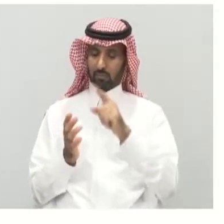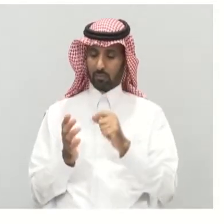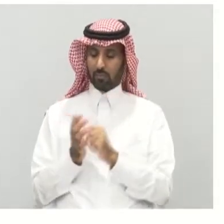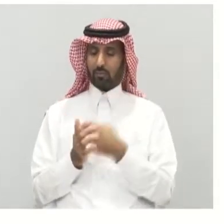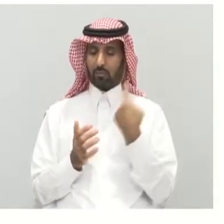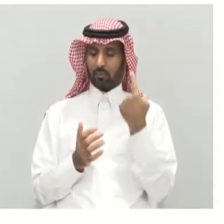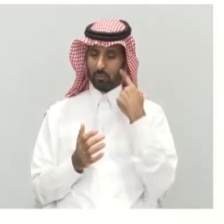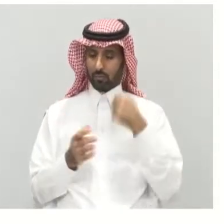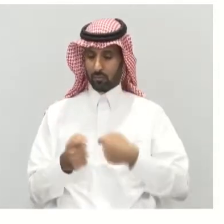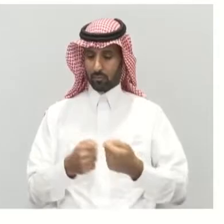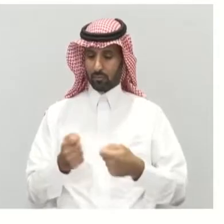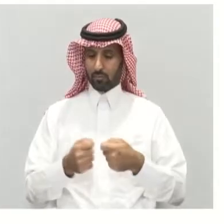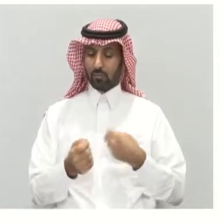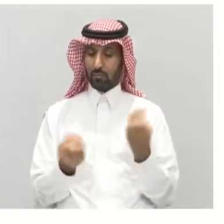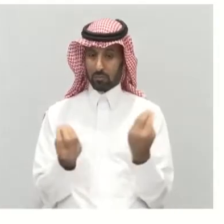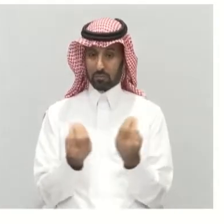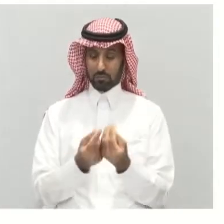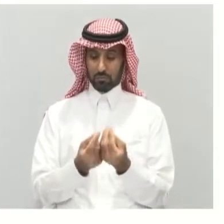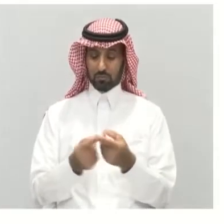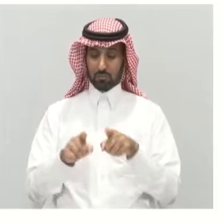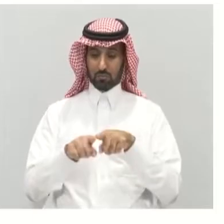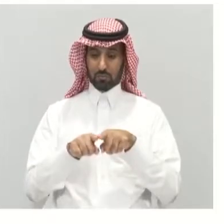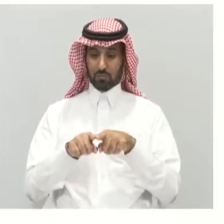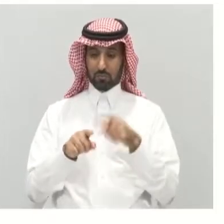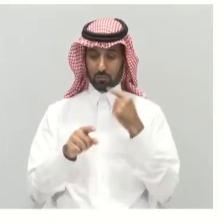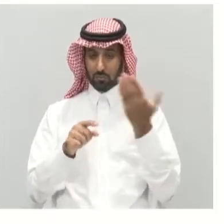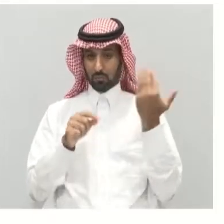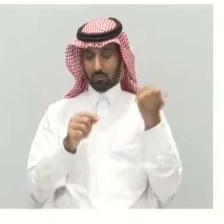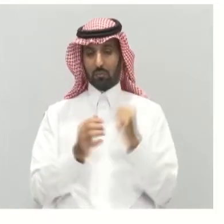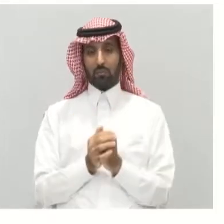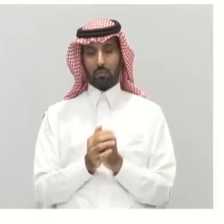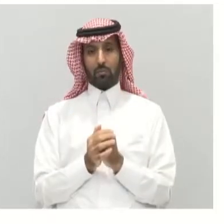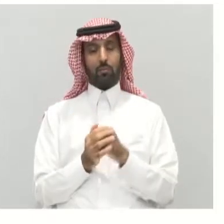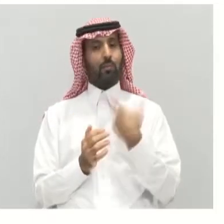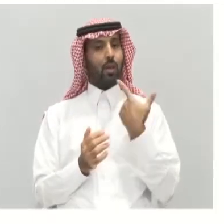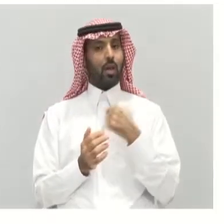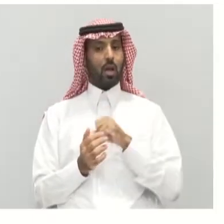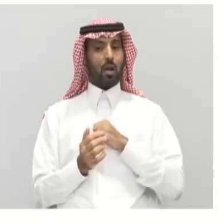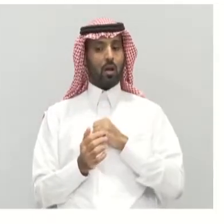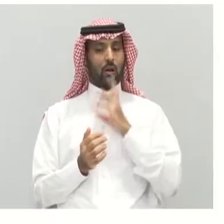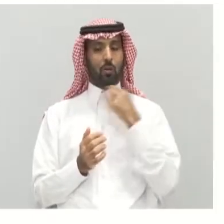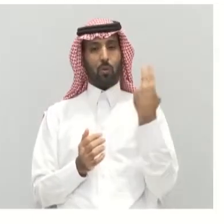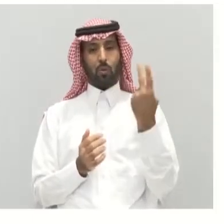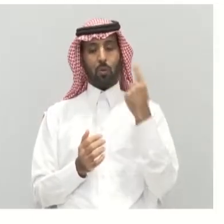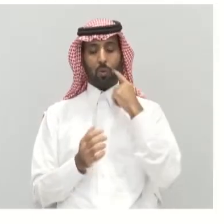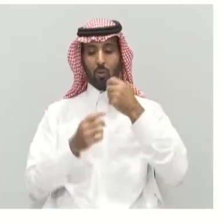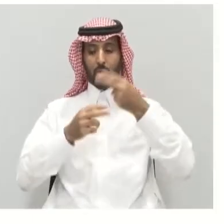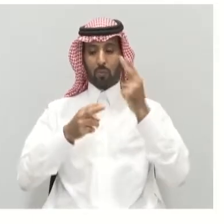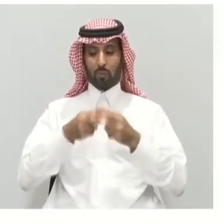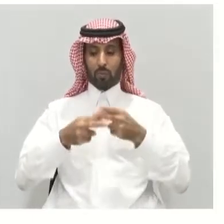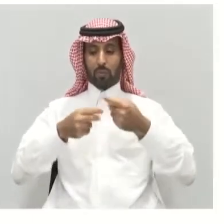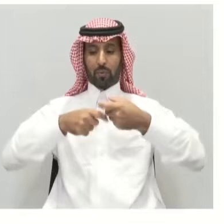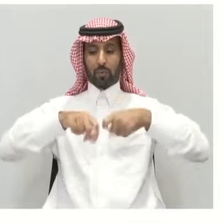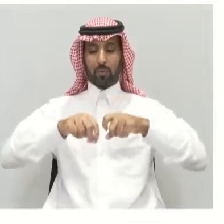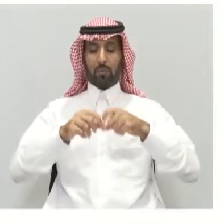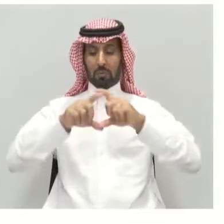went shopping with my friends. This is the day before yesterday. And I had two boiled eggs and slice of